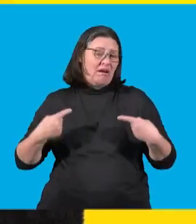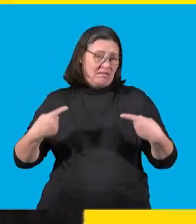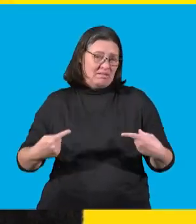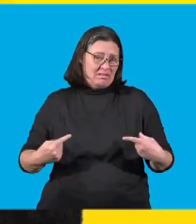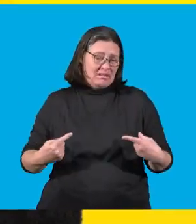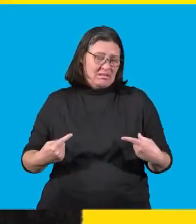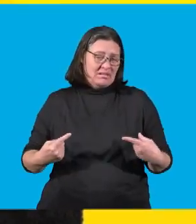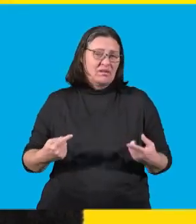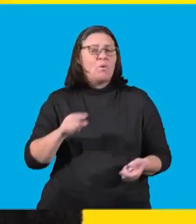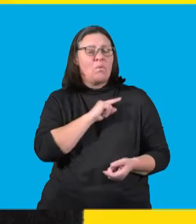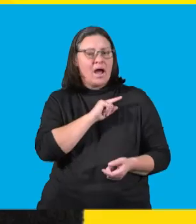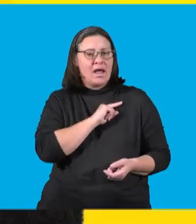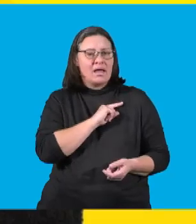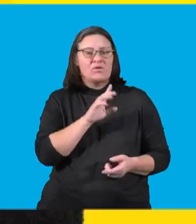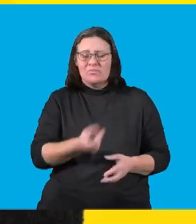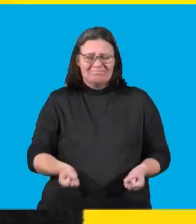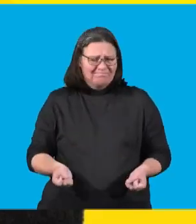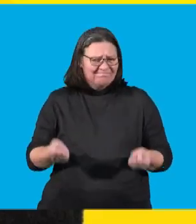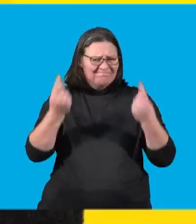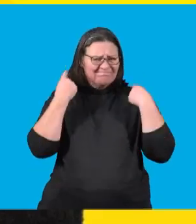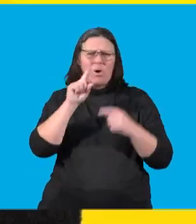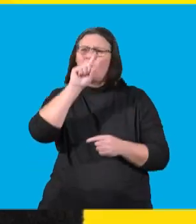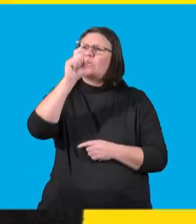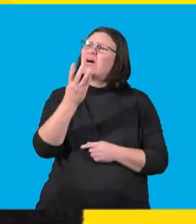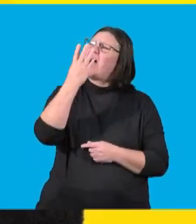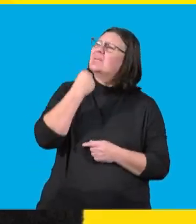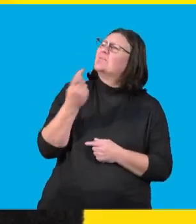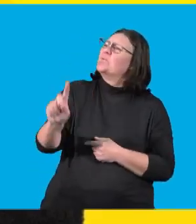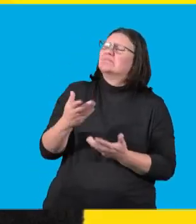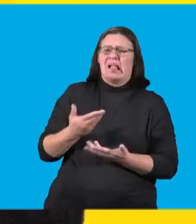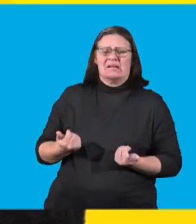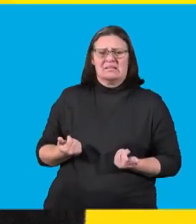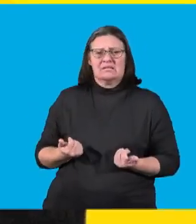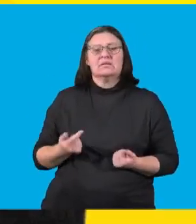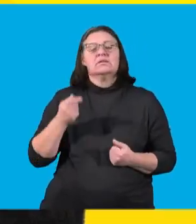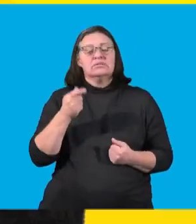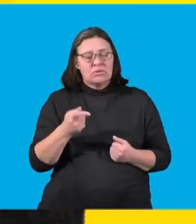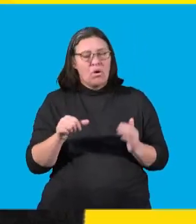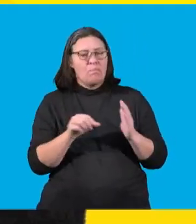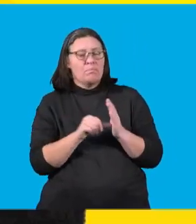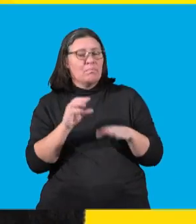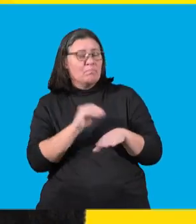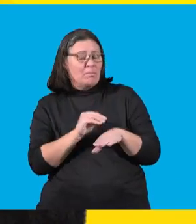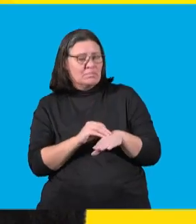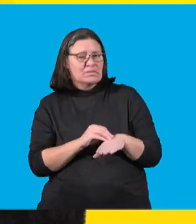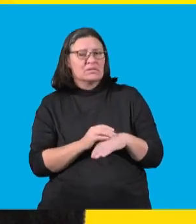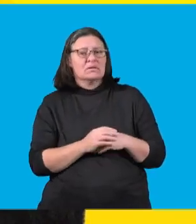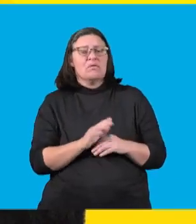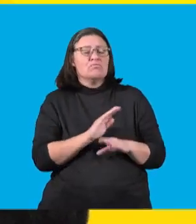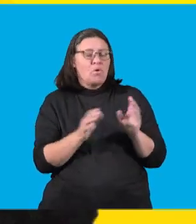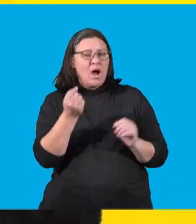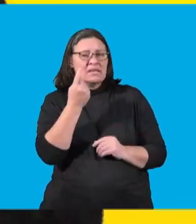little bit, well, quite a bit. And it's mainly because you don't understand what the question is asking you. So some of the key problems that we see,